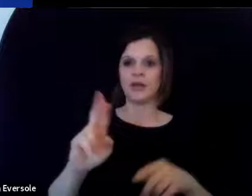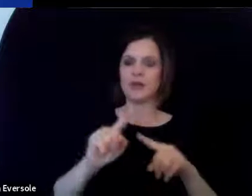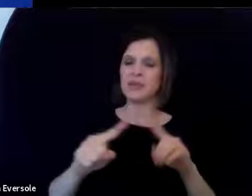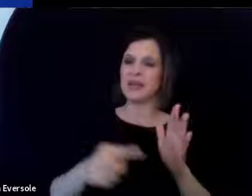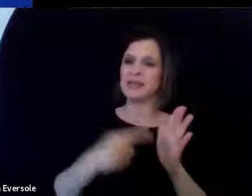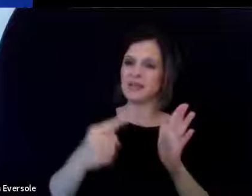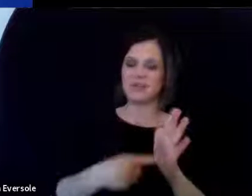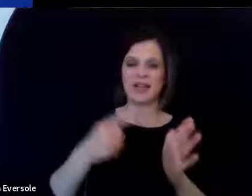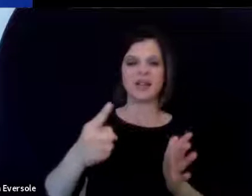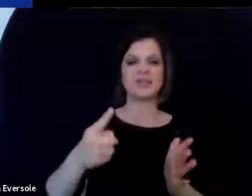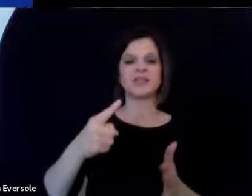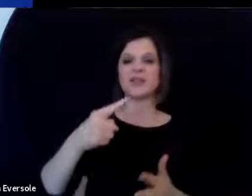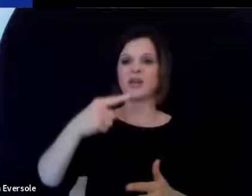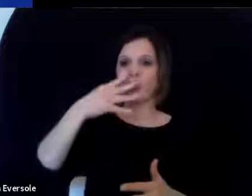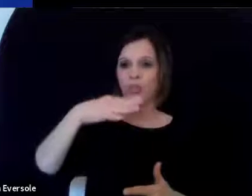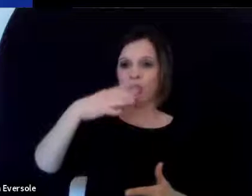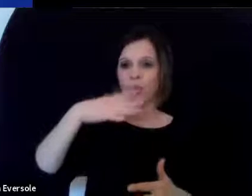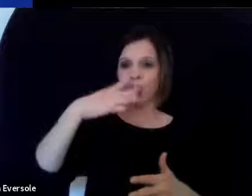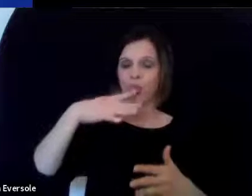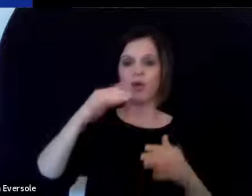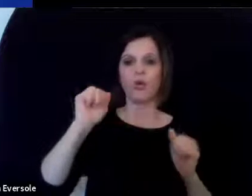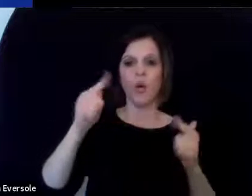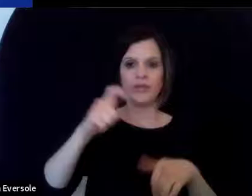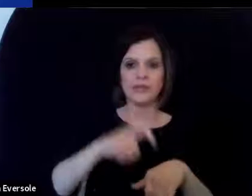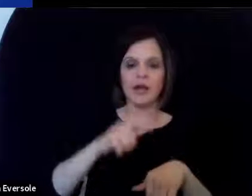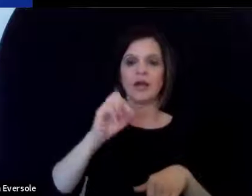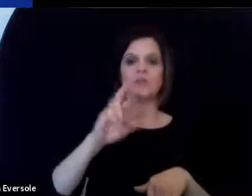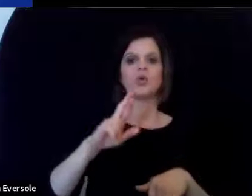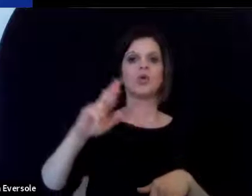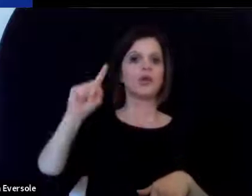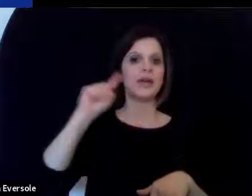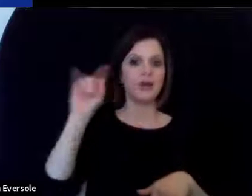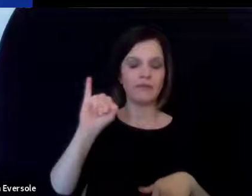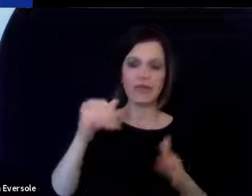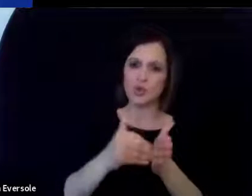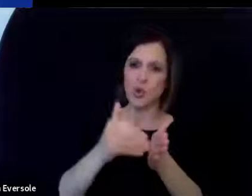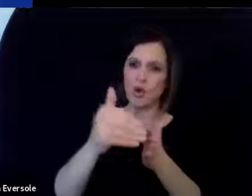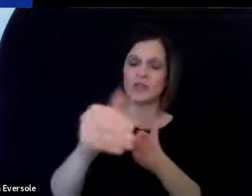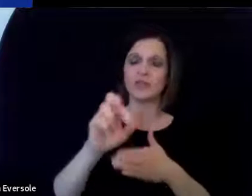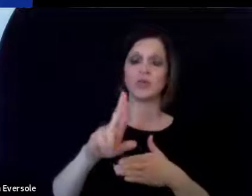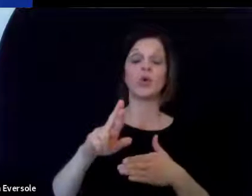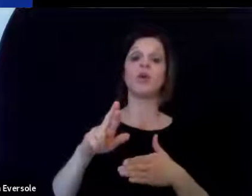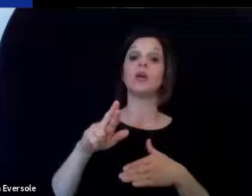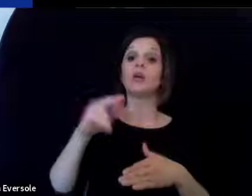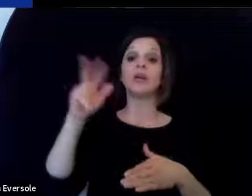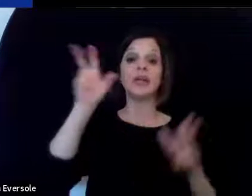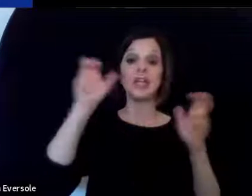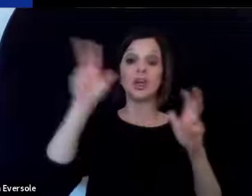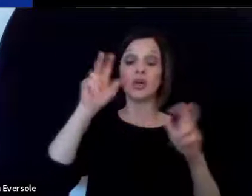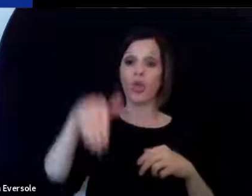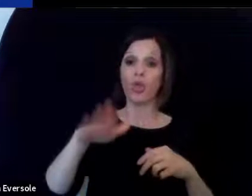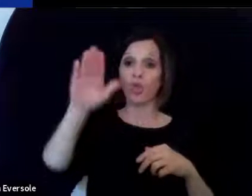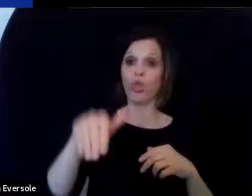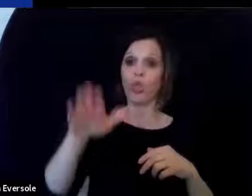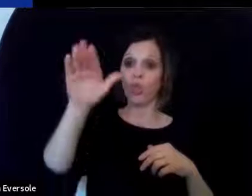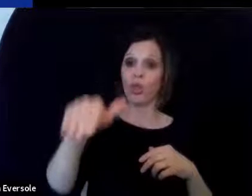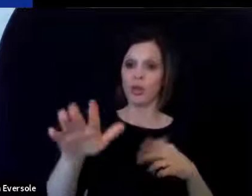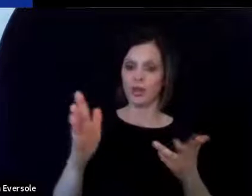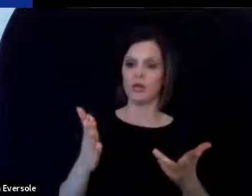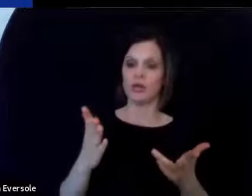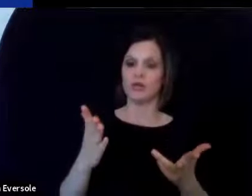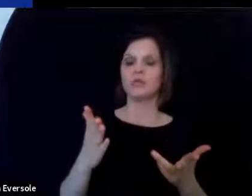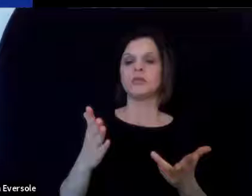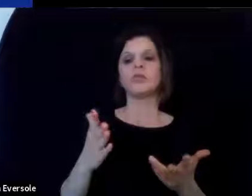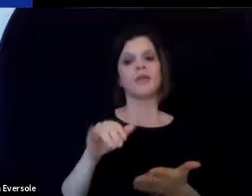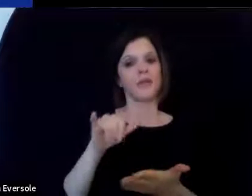ear infections. If they show fluctuating hearing, which might be indicative of fluctuating hearing loss, this